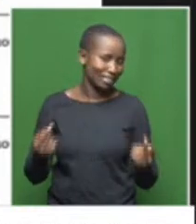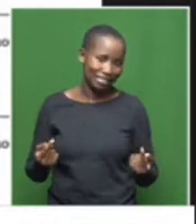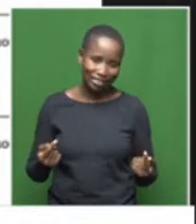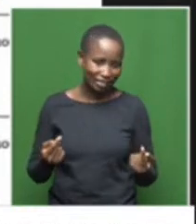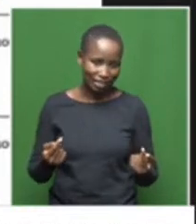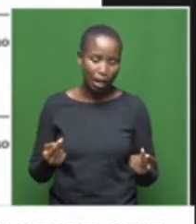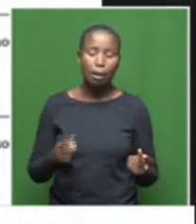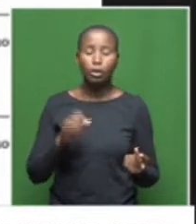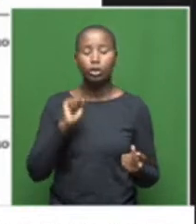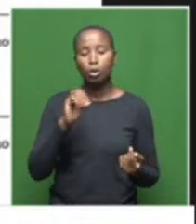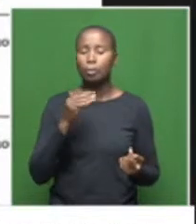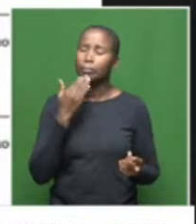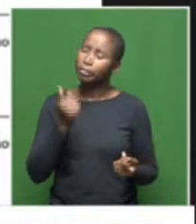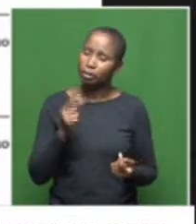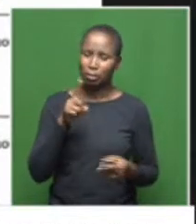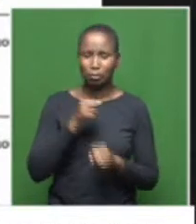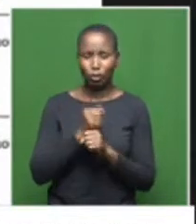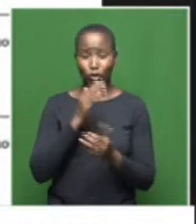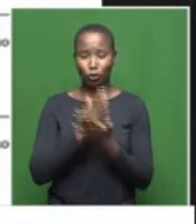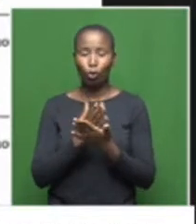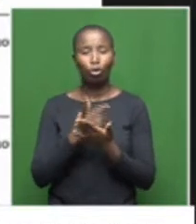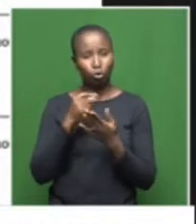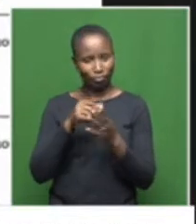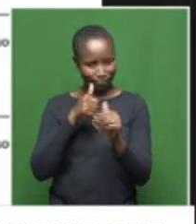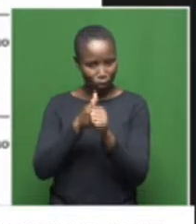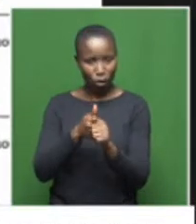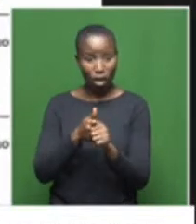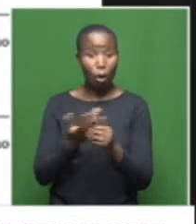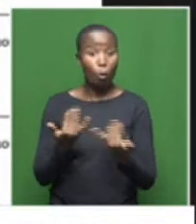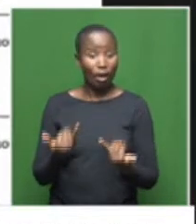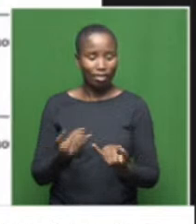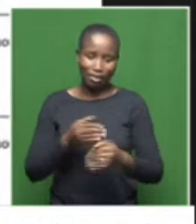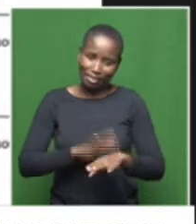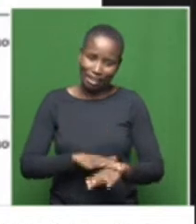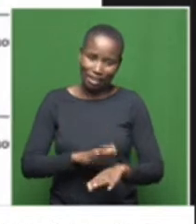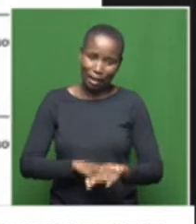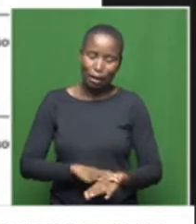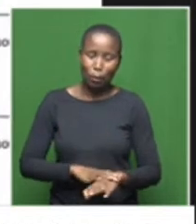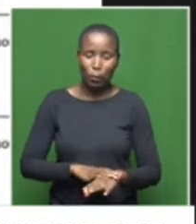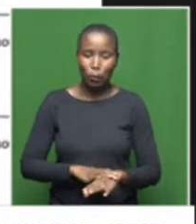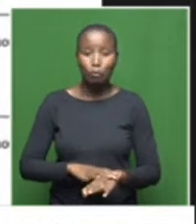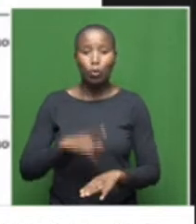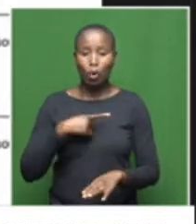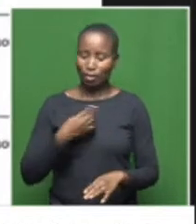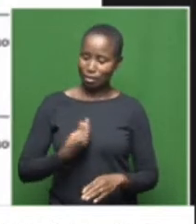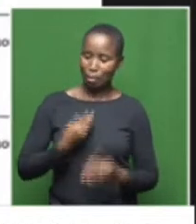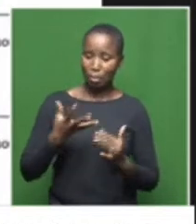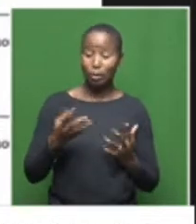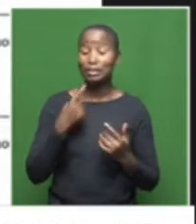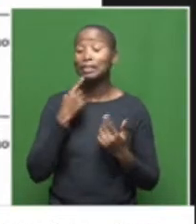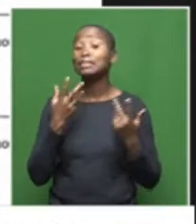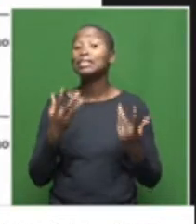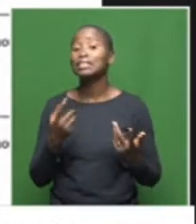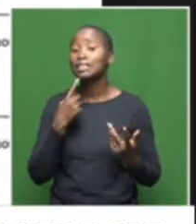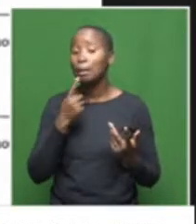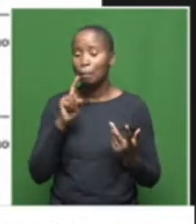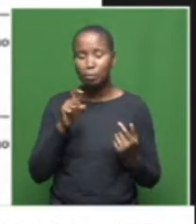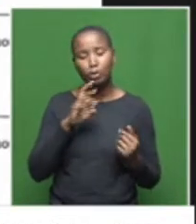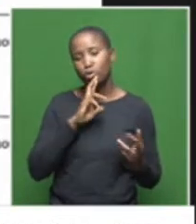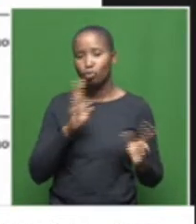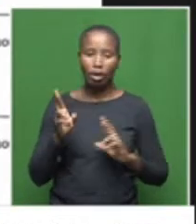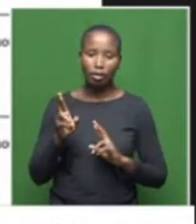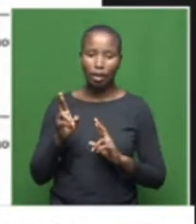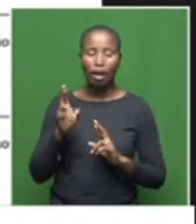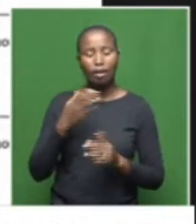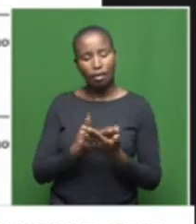left behind. Kinako, it's time, as our young people have said, we should all be ready to take